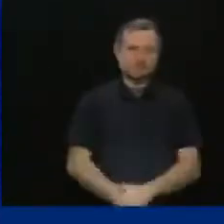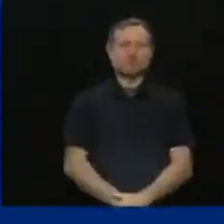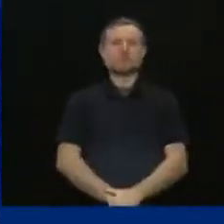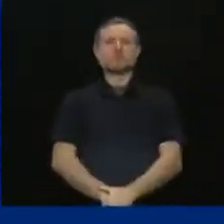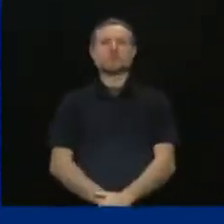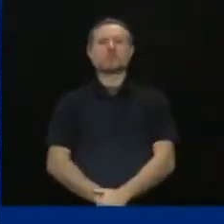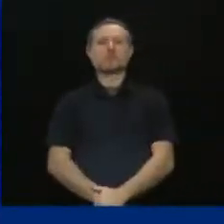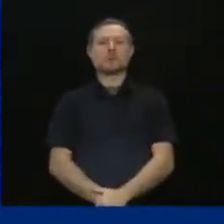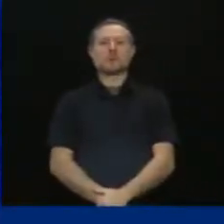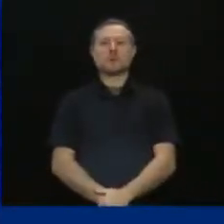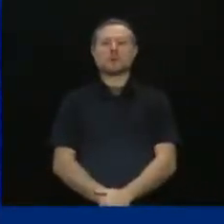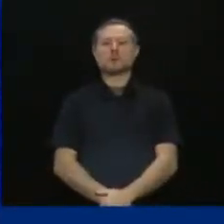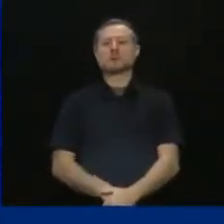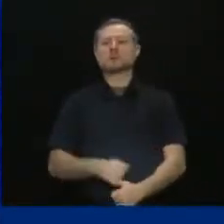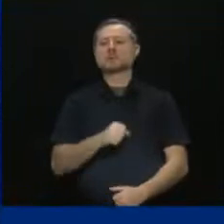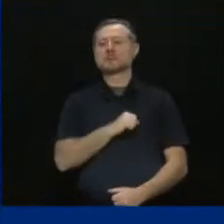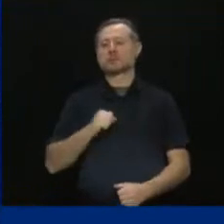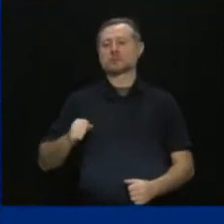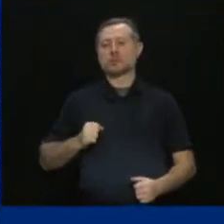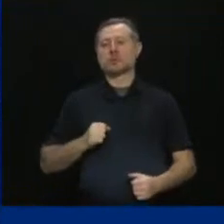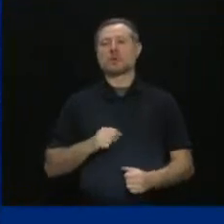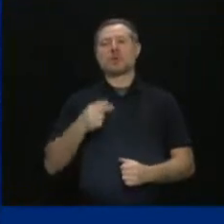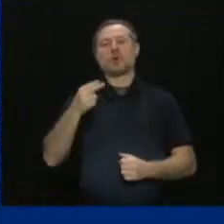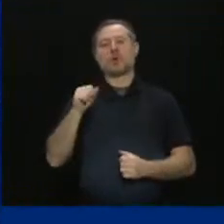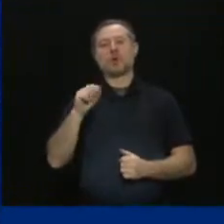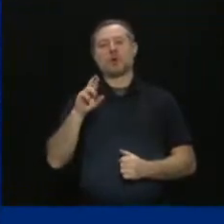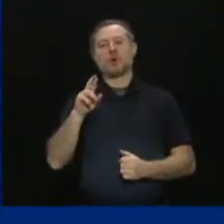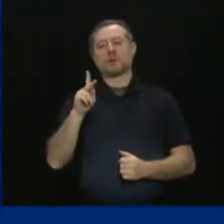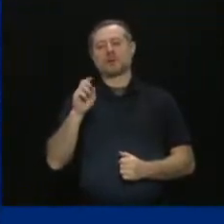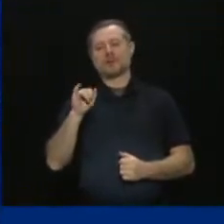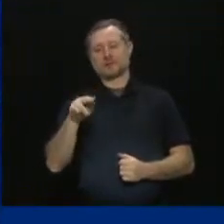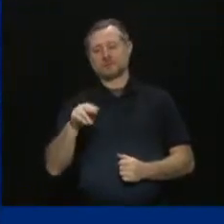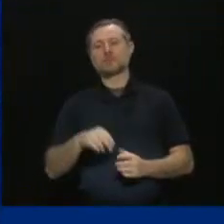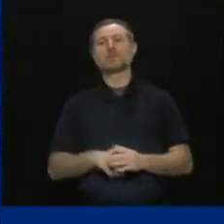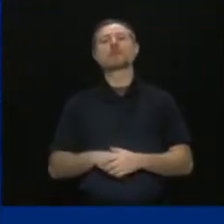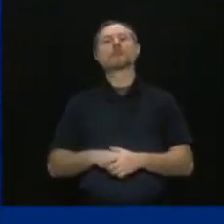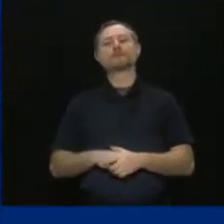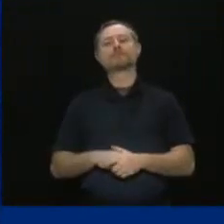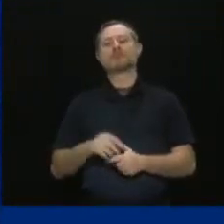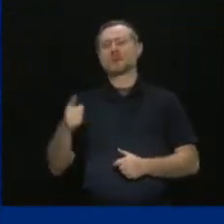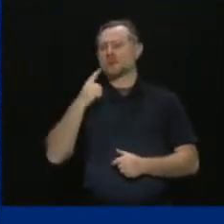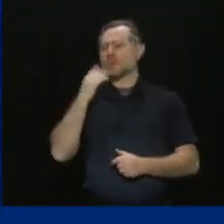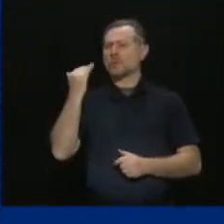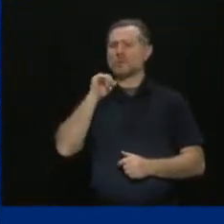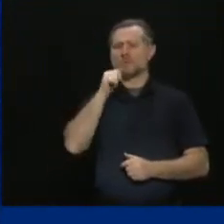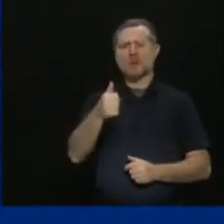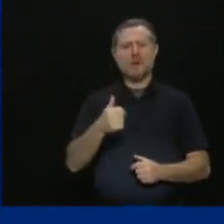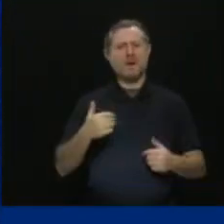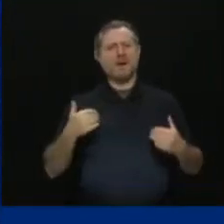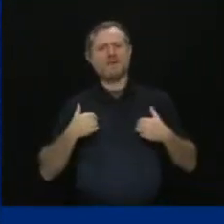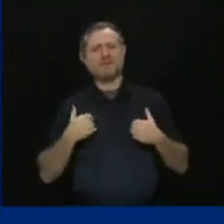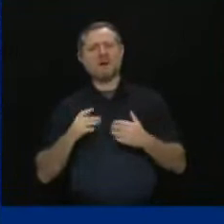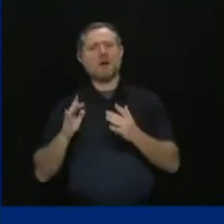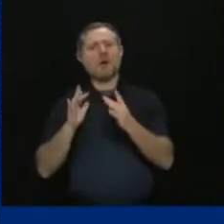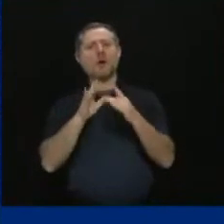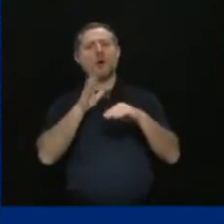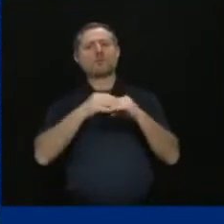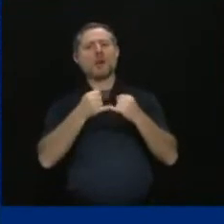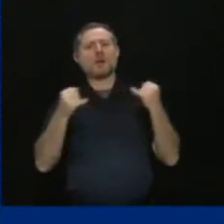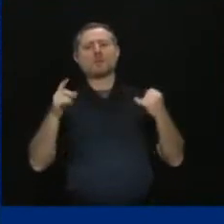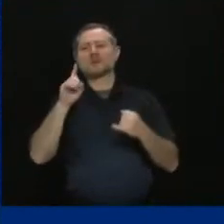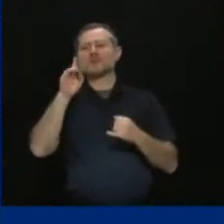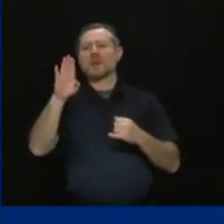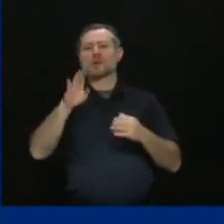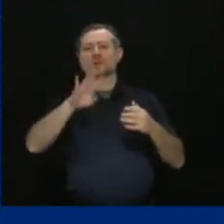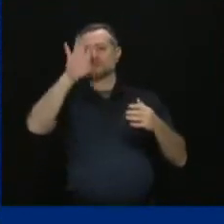And Senator Pete Harcum and Assemblymember Rosenthal also said, why don't we have an online directory so people can find out where to get the